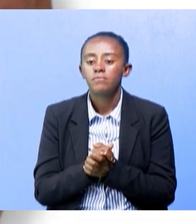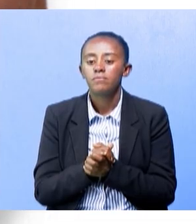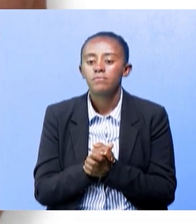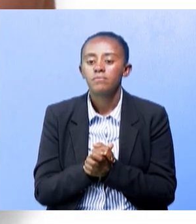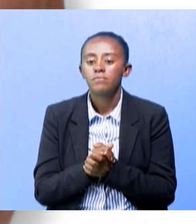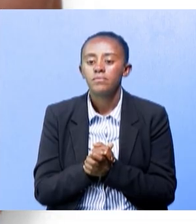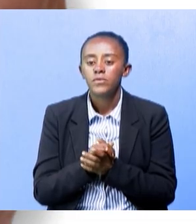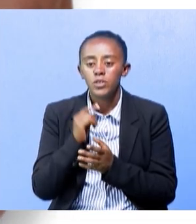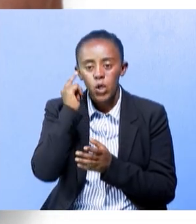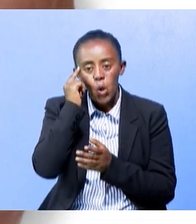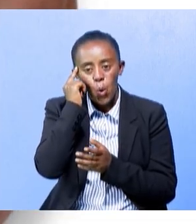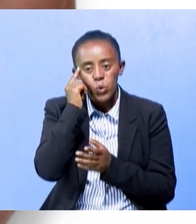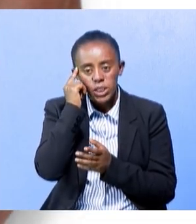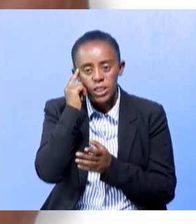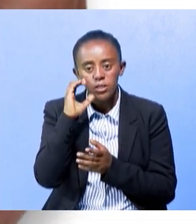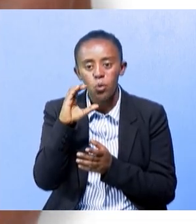considered as